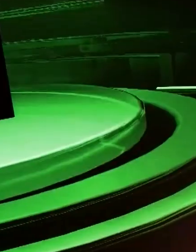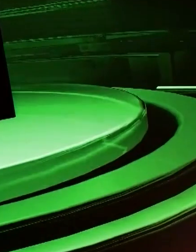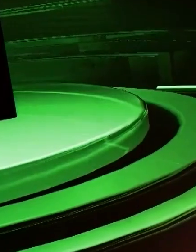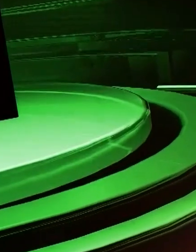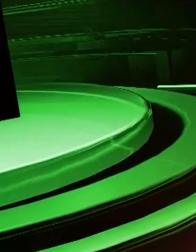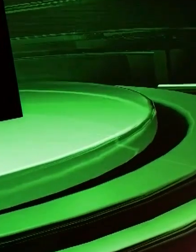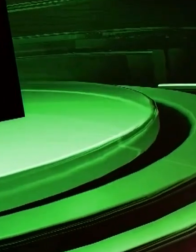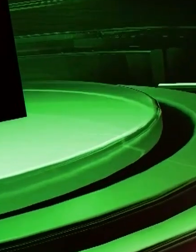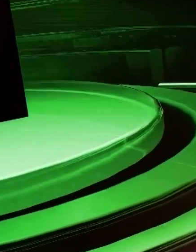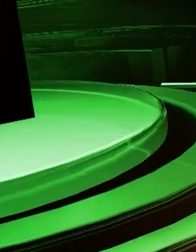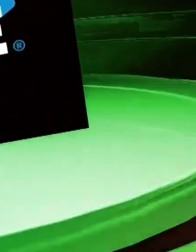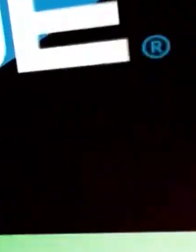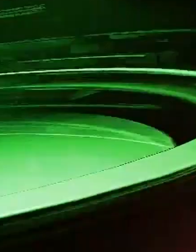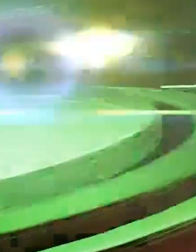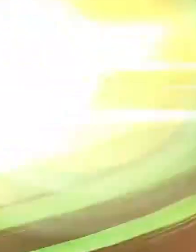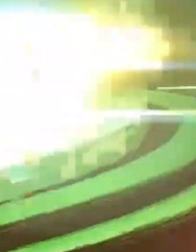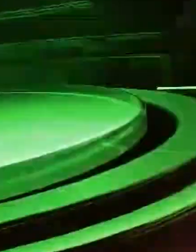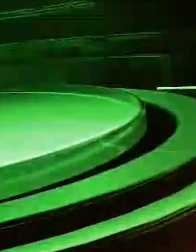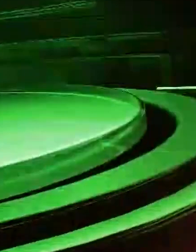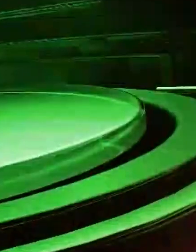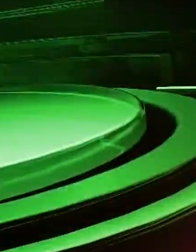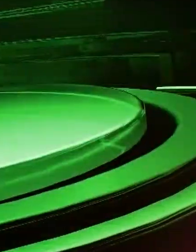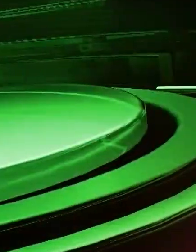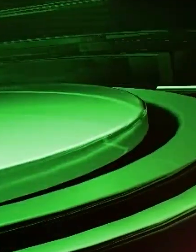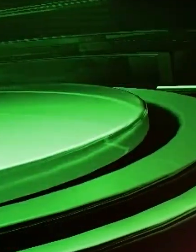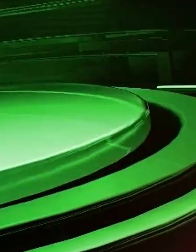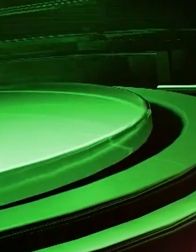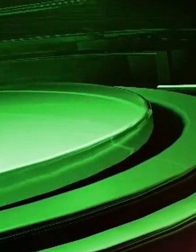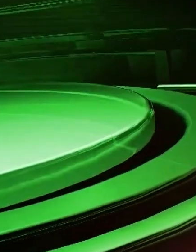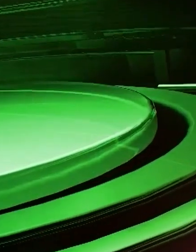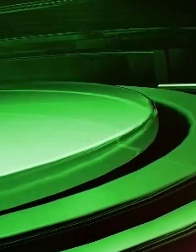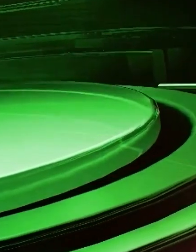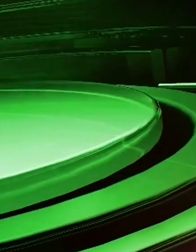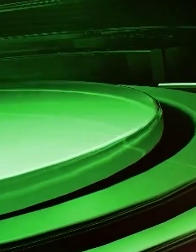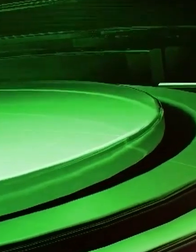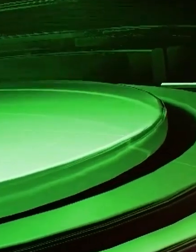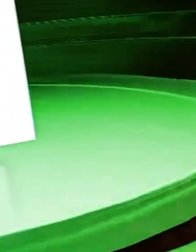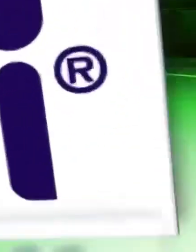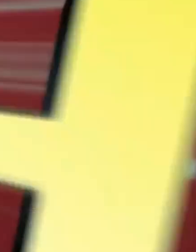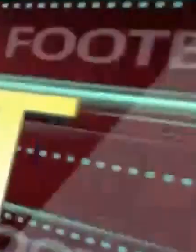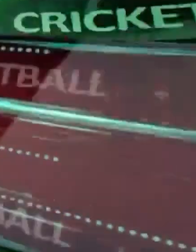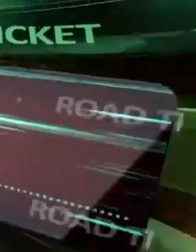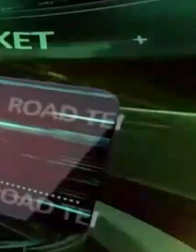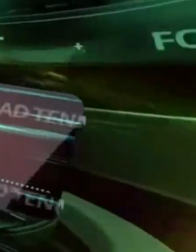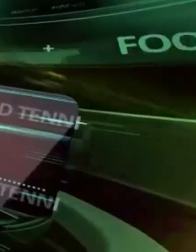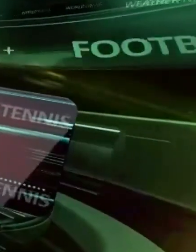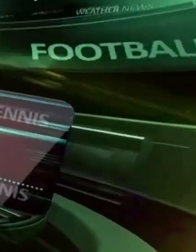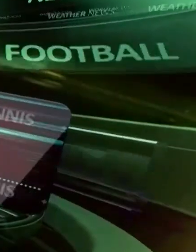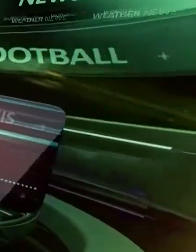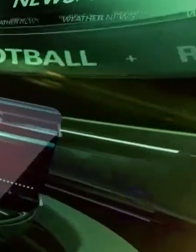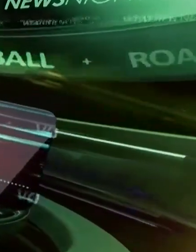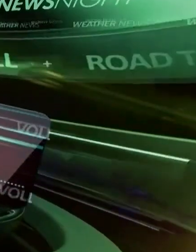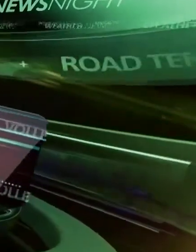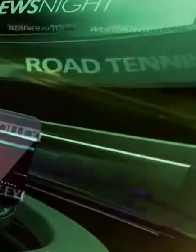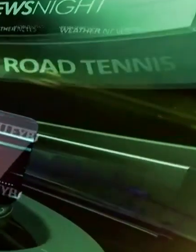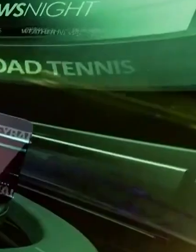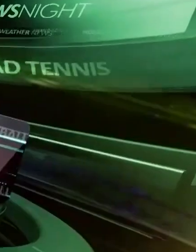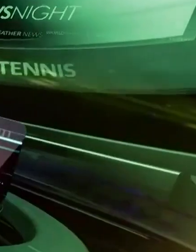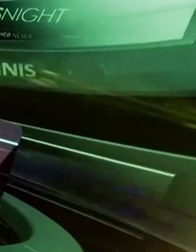Inn. Pause is power. And by Dasani. Live first, Dasani after.